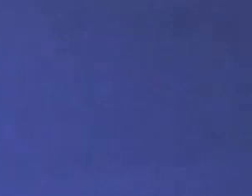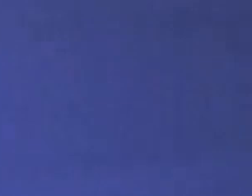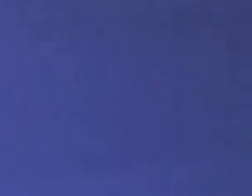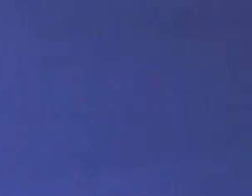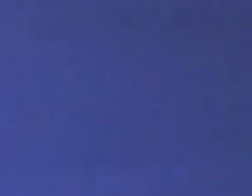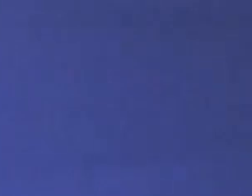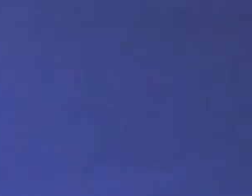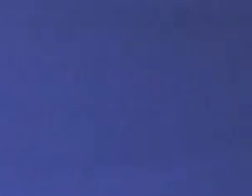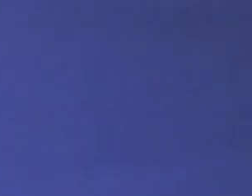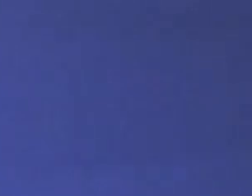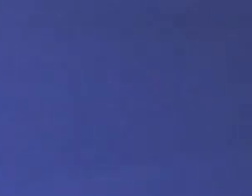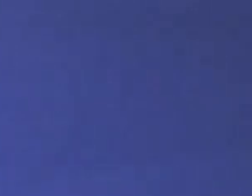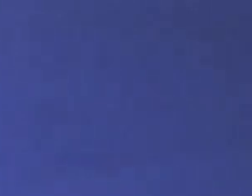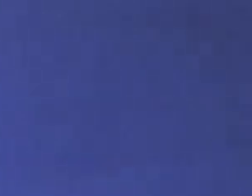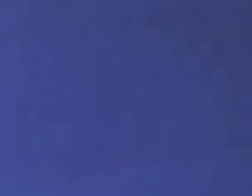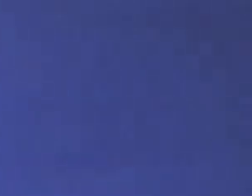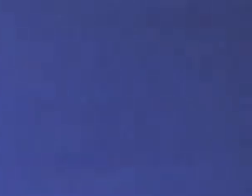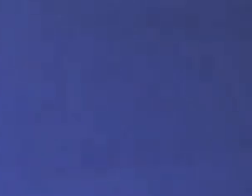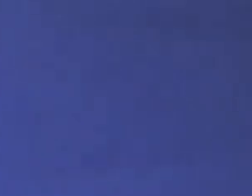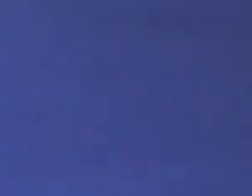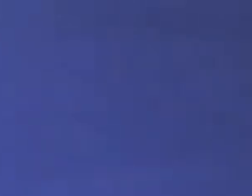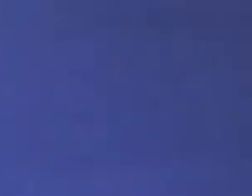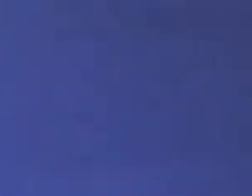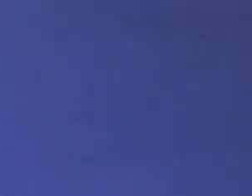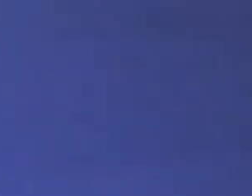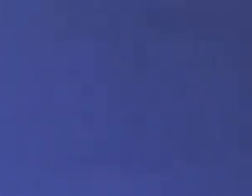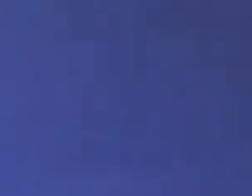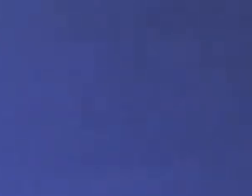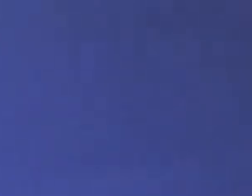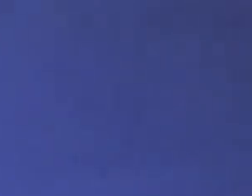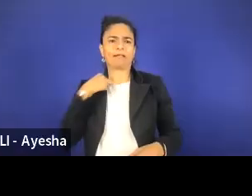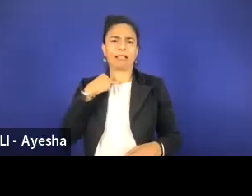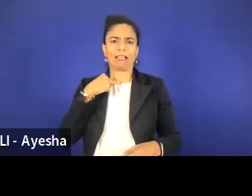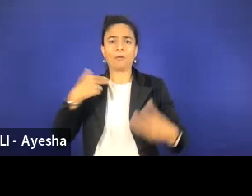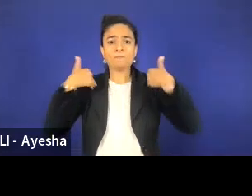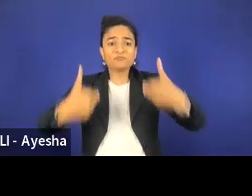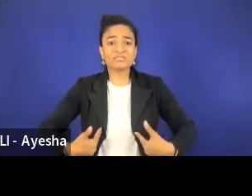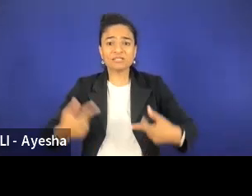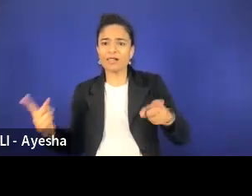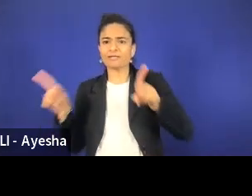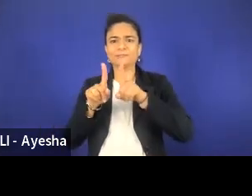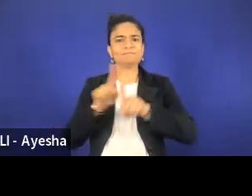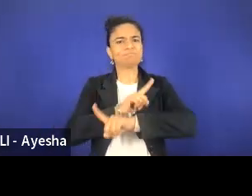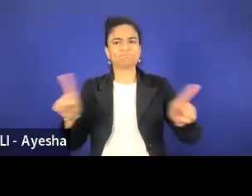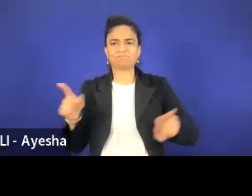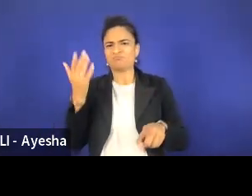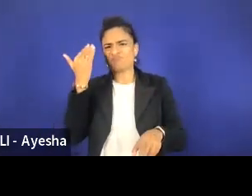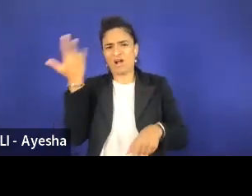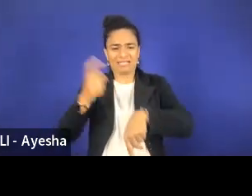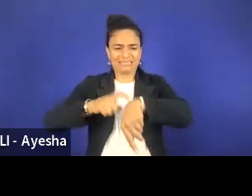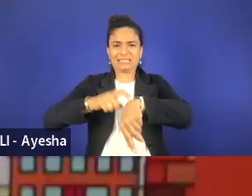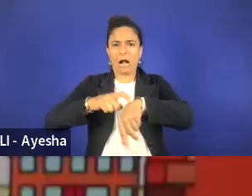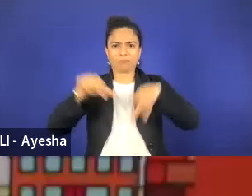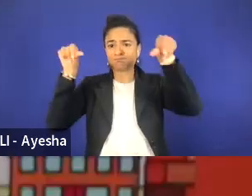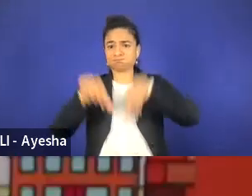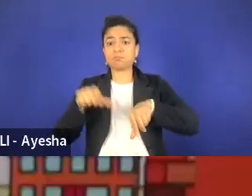they've kindly pre-recorded a video message for us. So I think, are we able to get the video up on the screen?